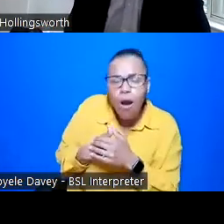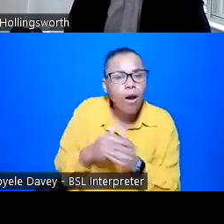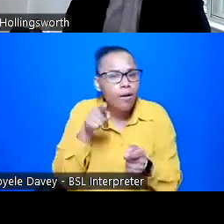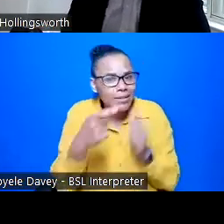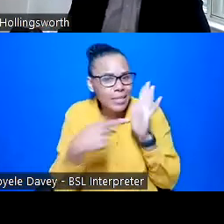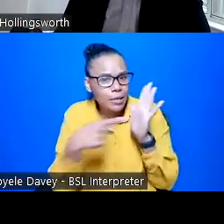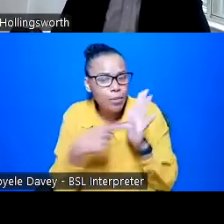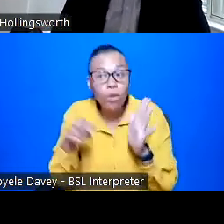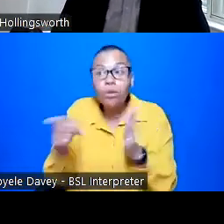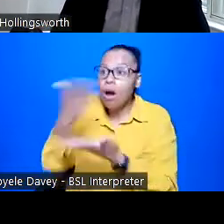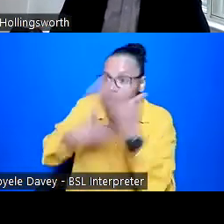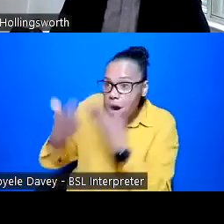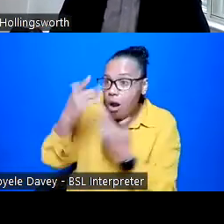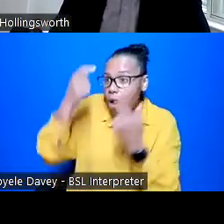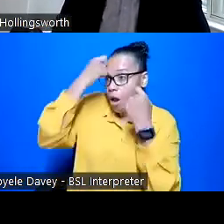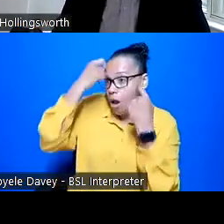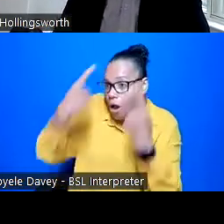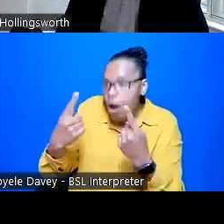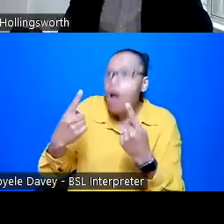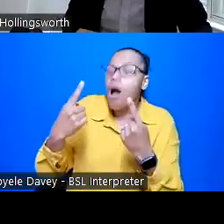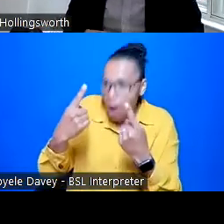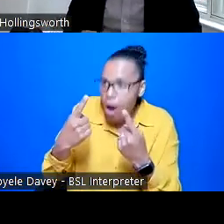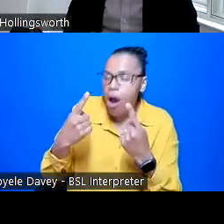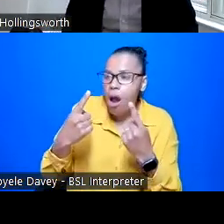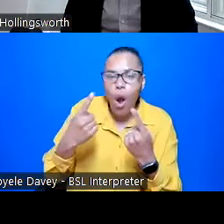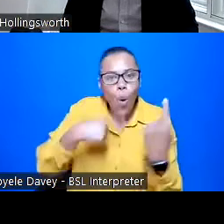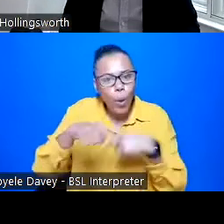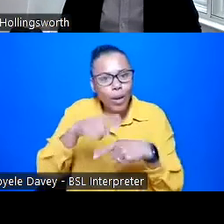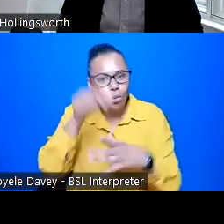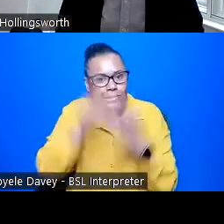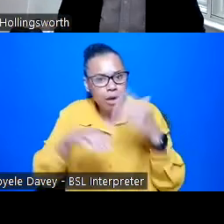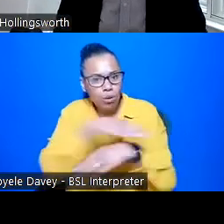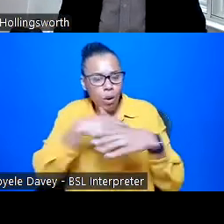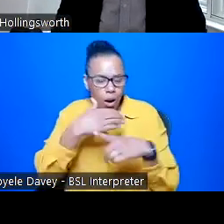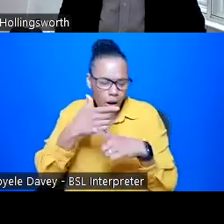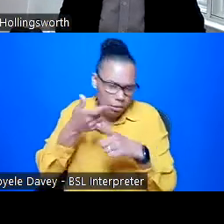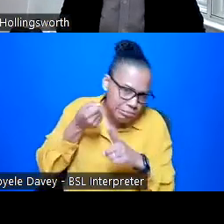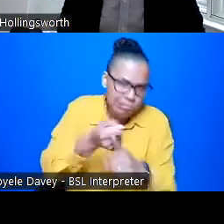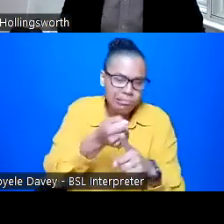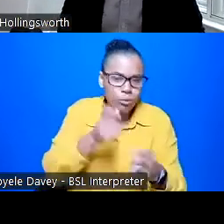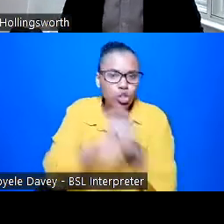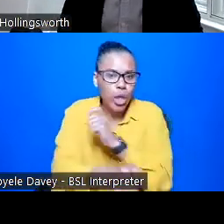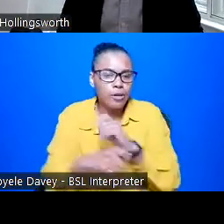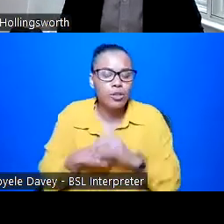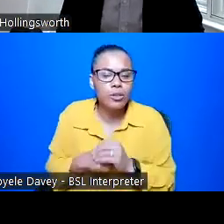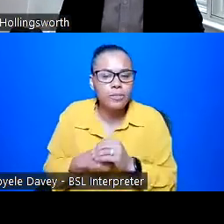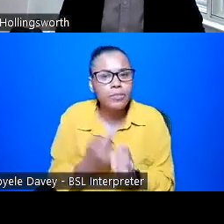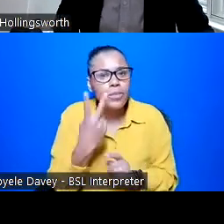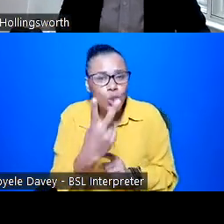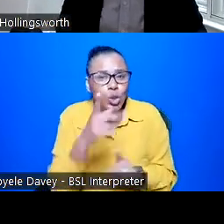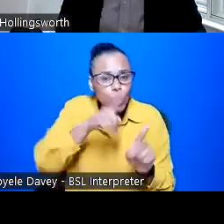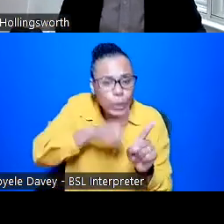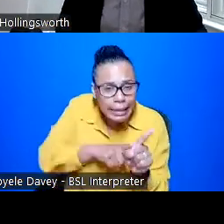that will drive change. Also, you know, clearly we have 2 years now nearly coming up to the very